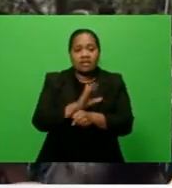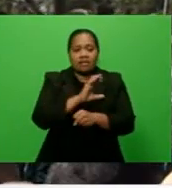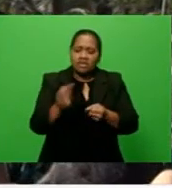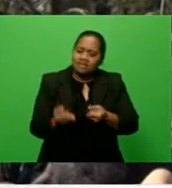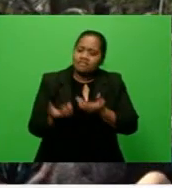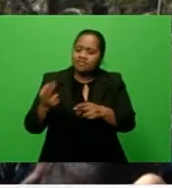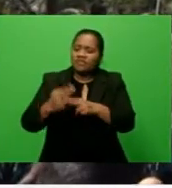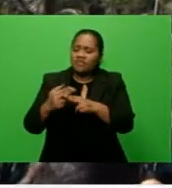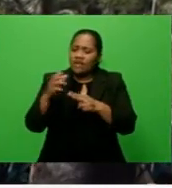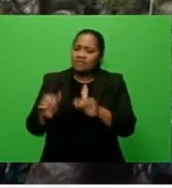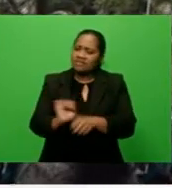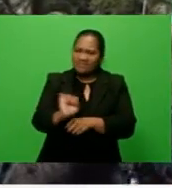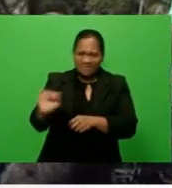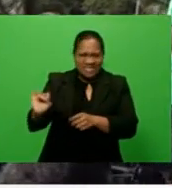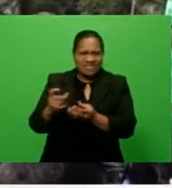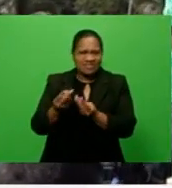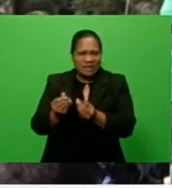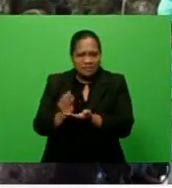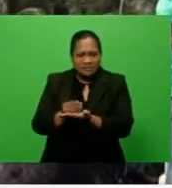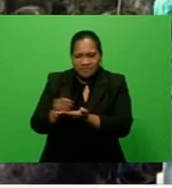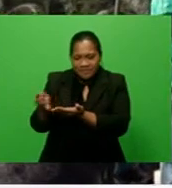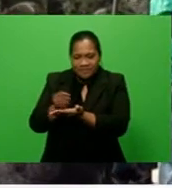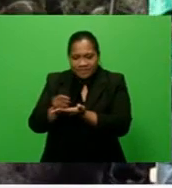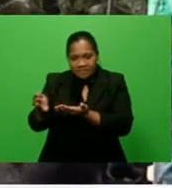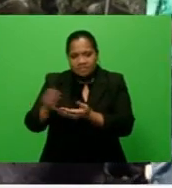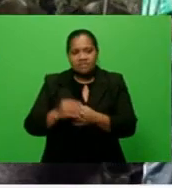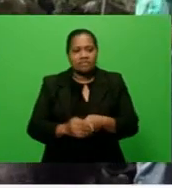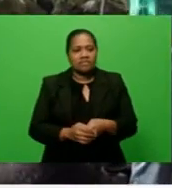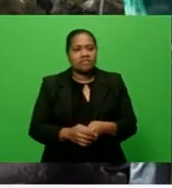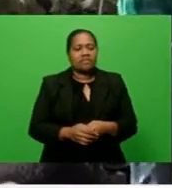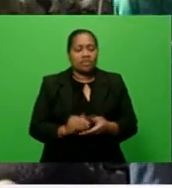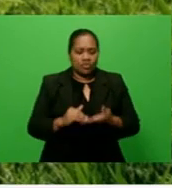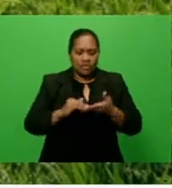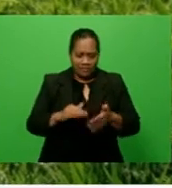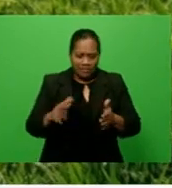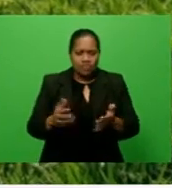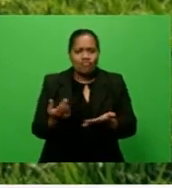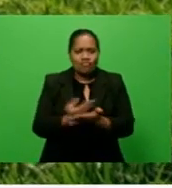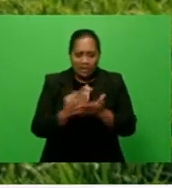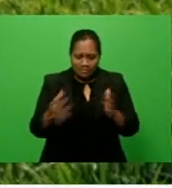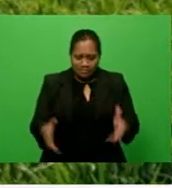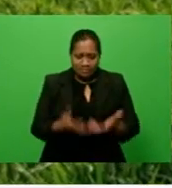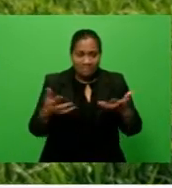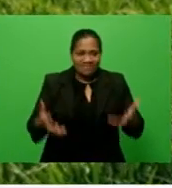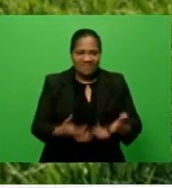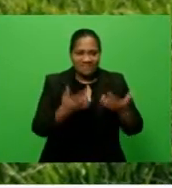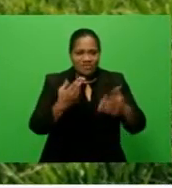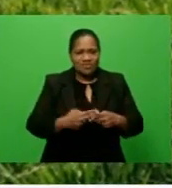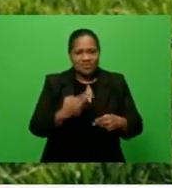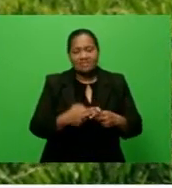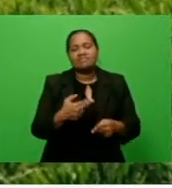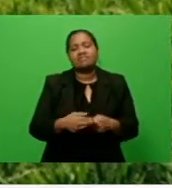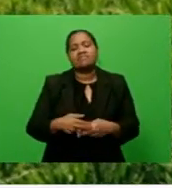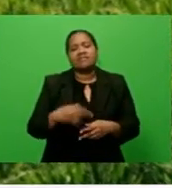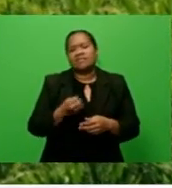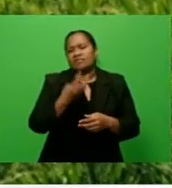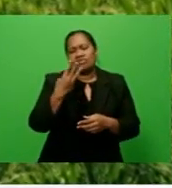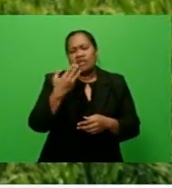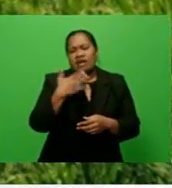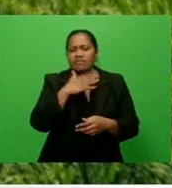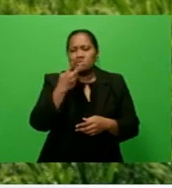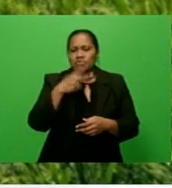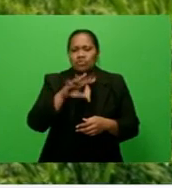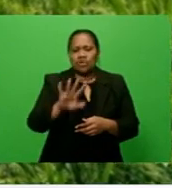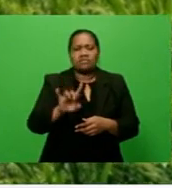share, who have thus reinvested in rice cultivation. Fiji Rice Limited produced 221 tons of rice worth